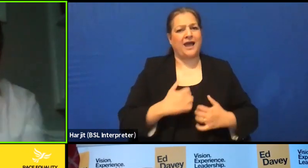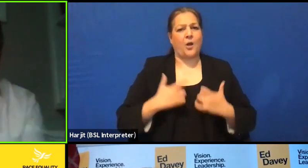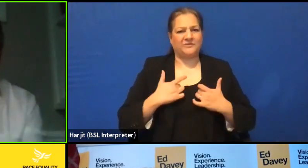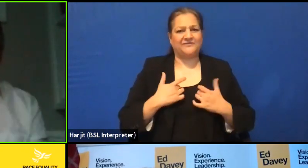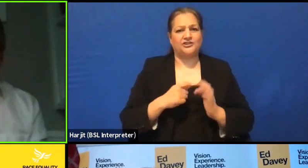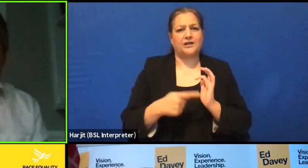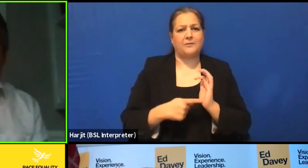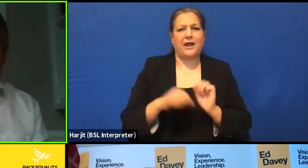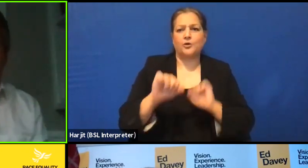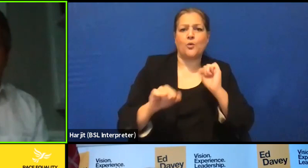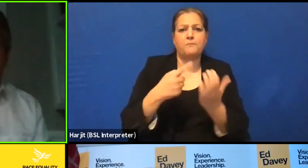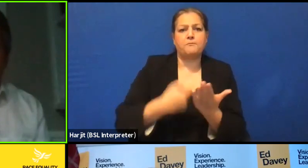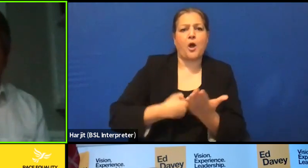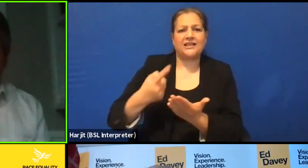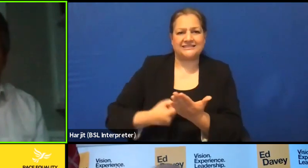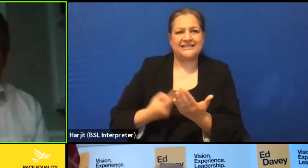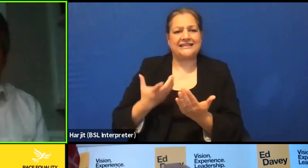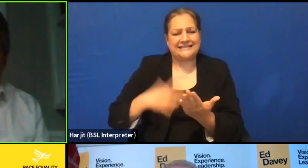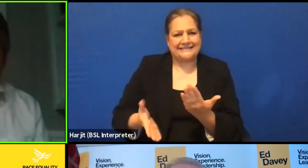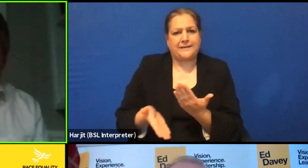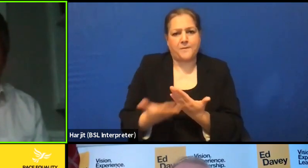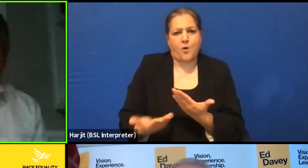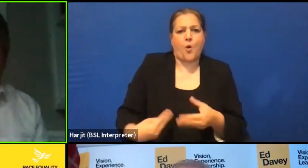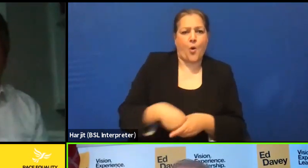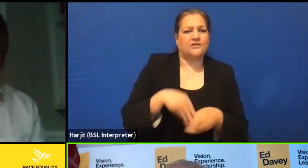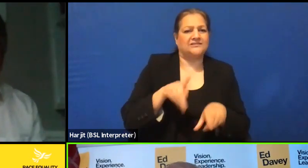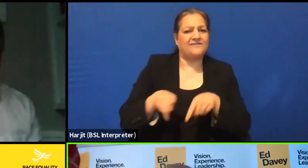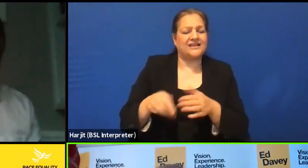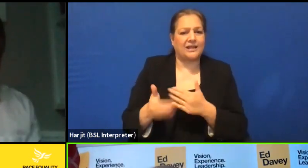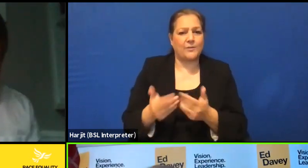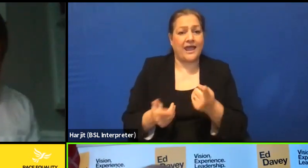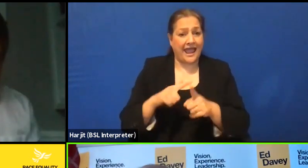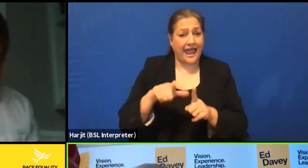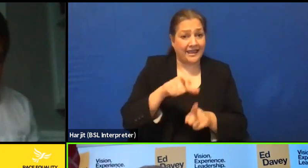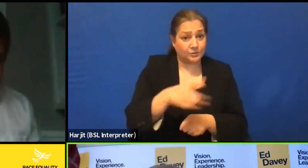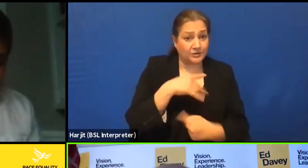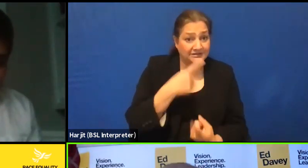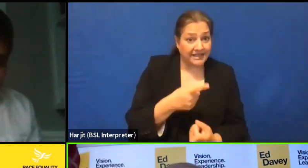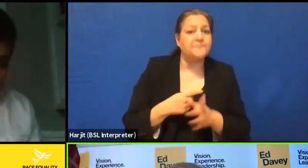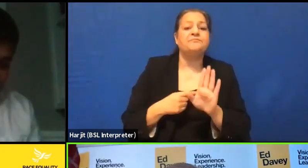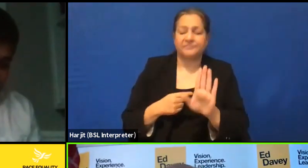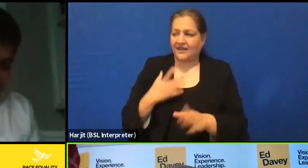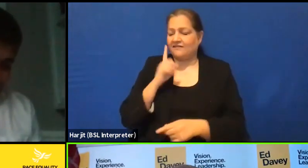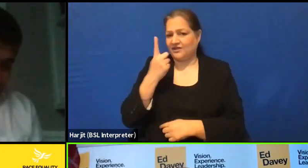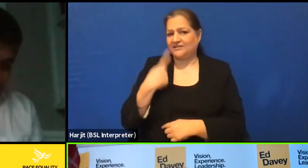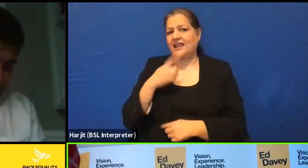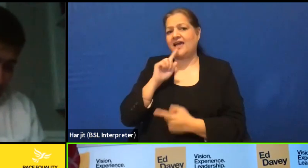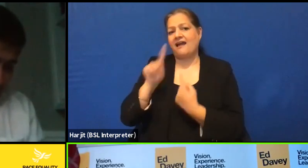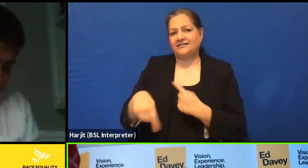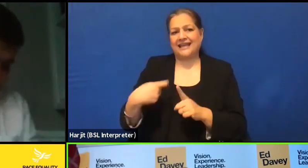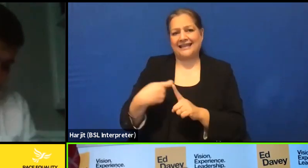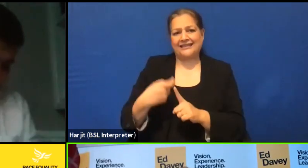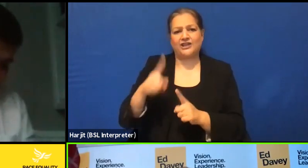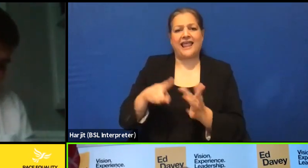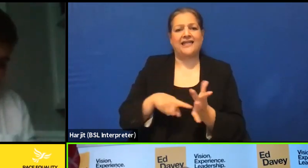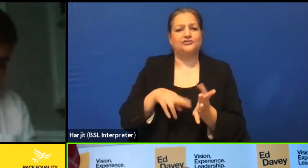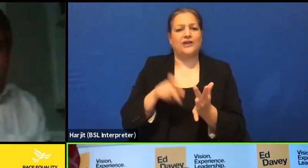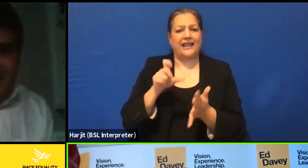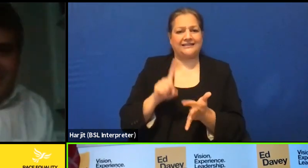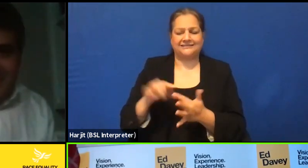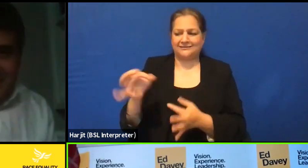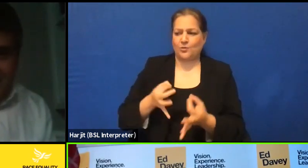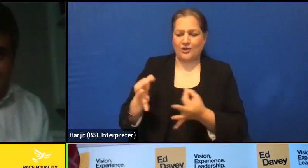probably need more diversity. Ed, you wanted to come back on that. Yeah, well, let me answer Kishan and Janice's questions first of all.